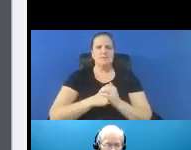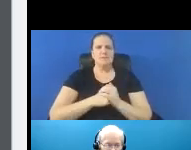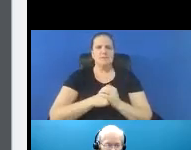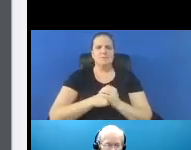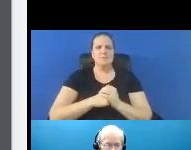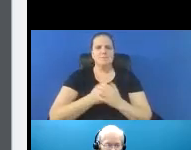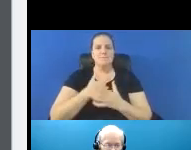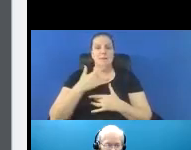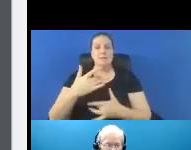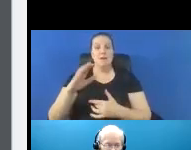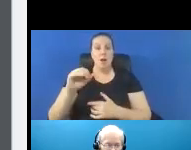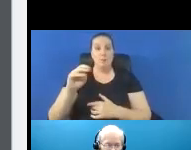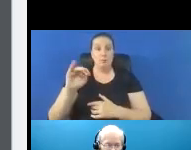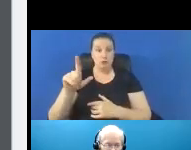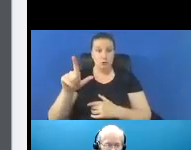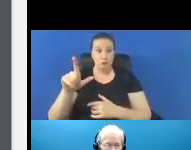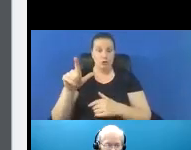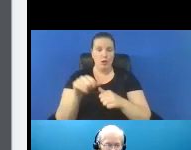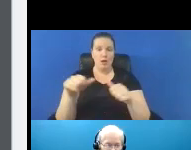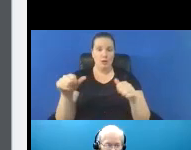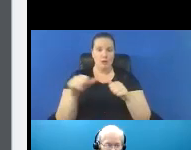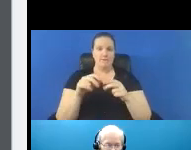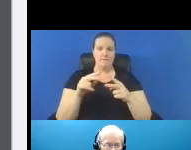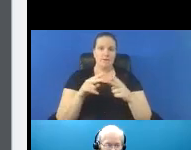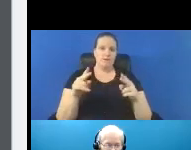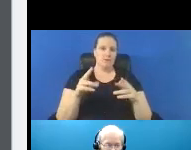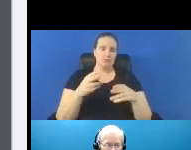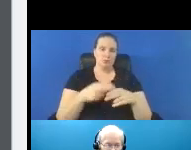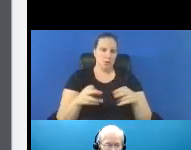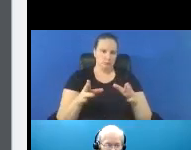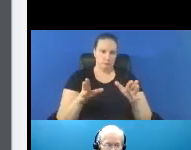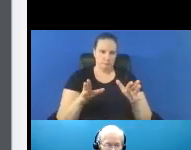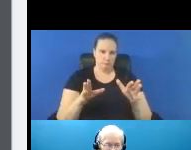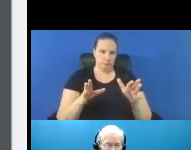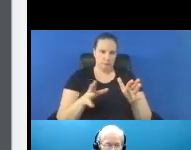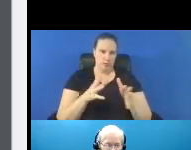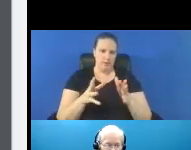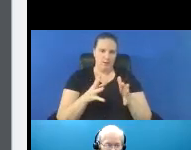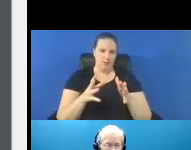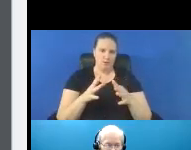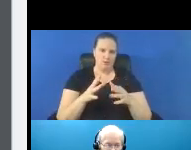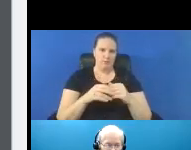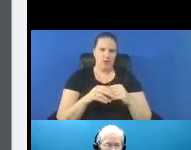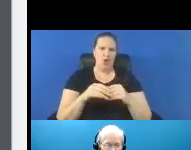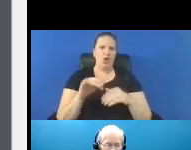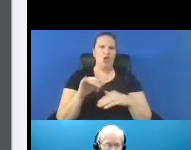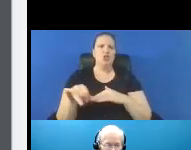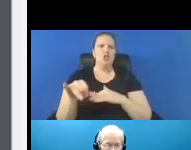typically the commercial areas are very short on yard space,